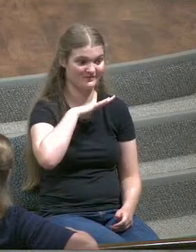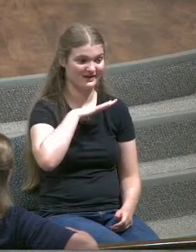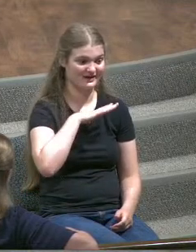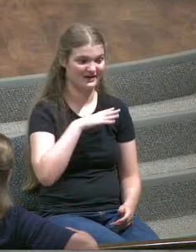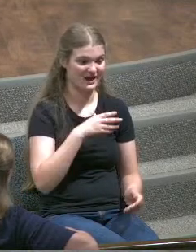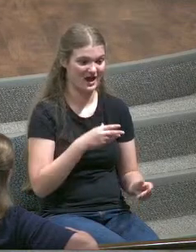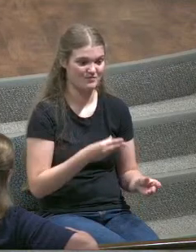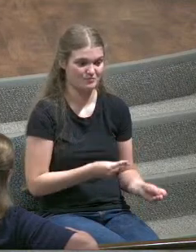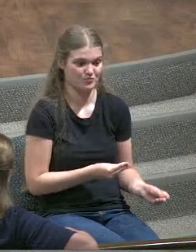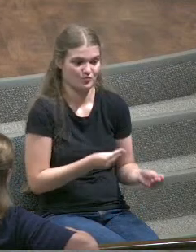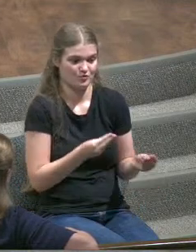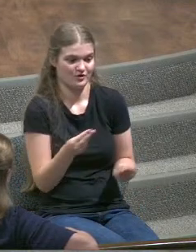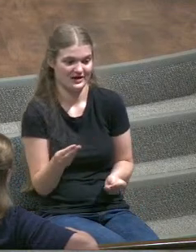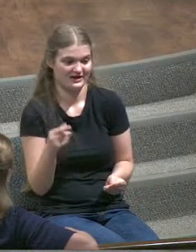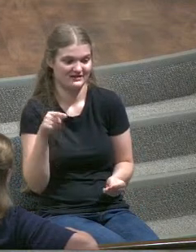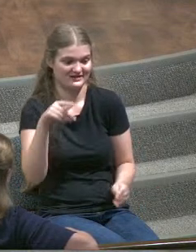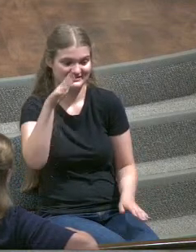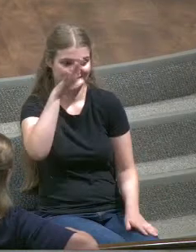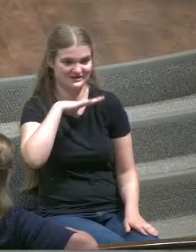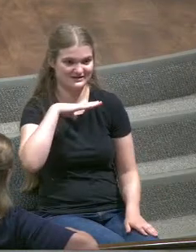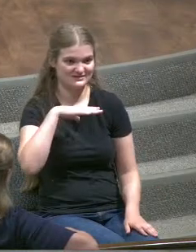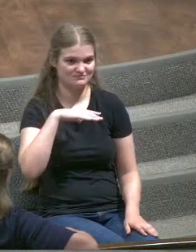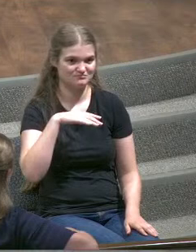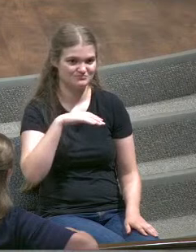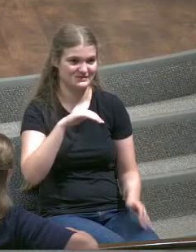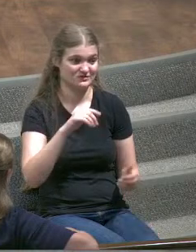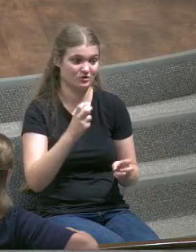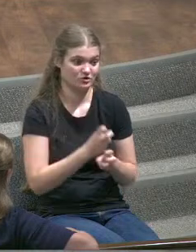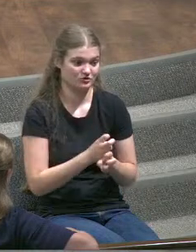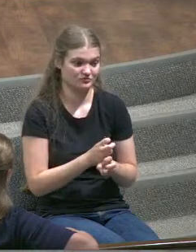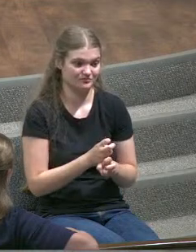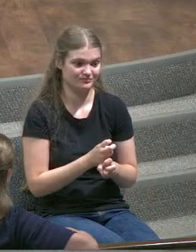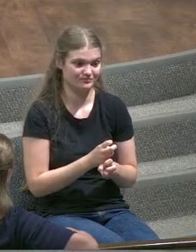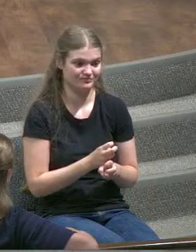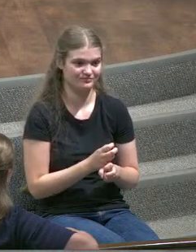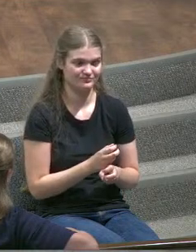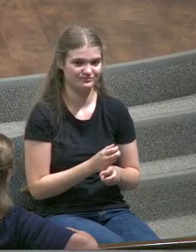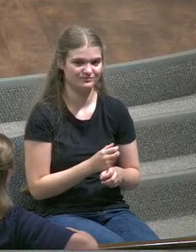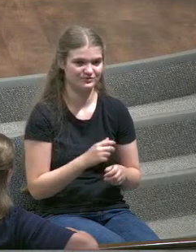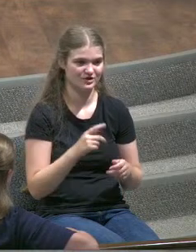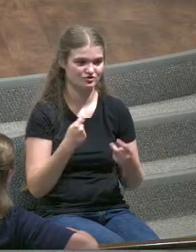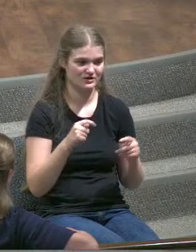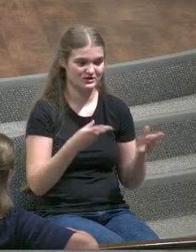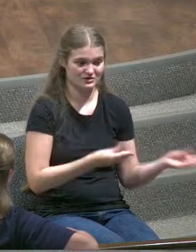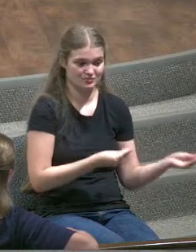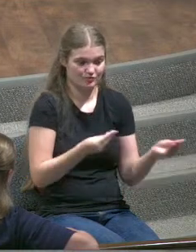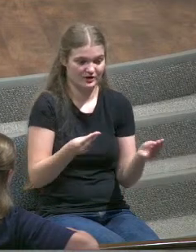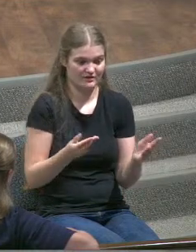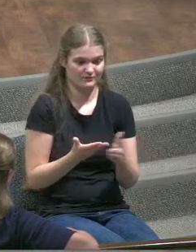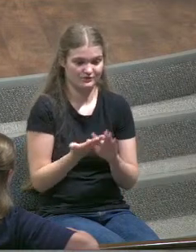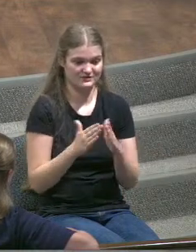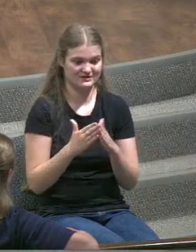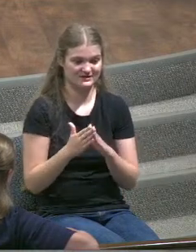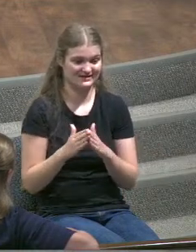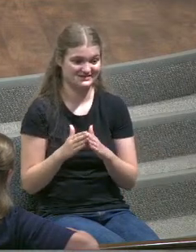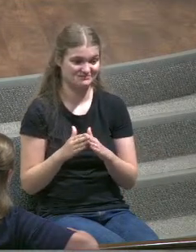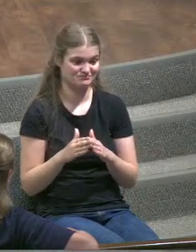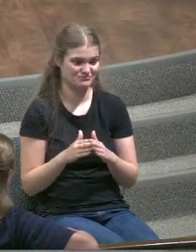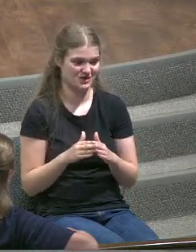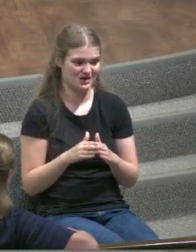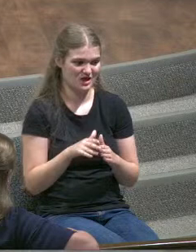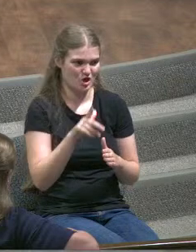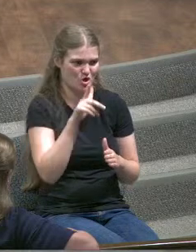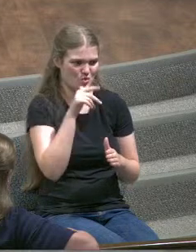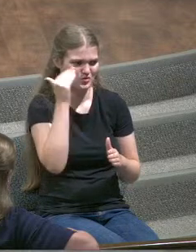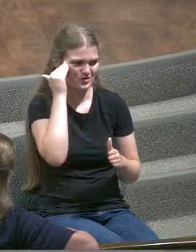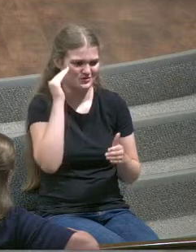Four people carrying, the entire weight of a human. That's not trivial. You know, who knows how far they